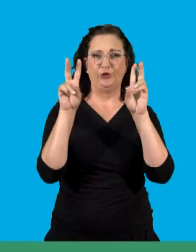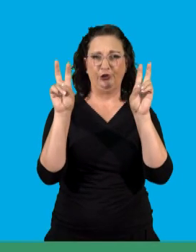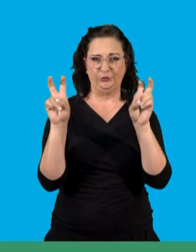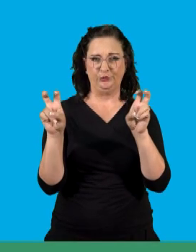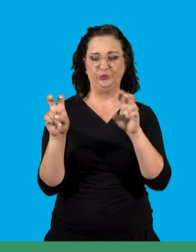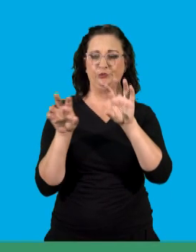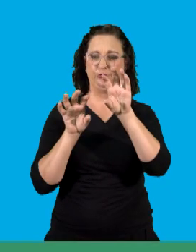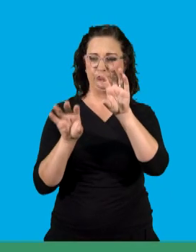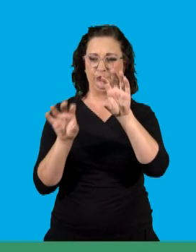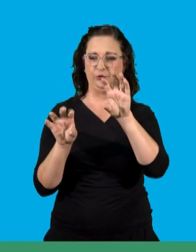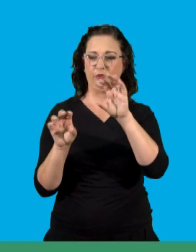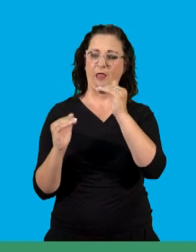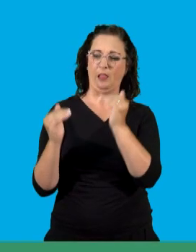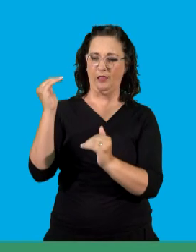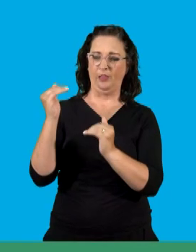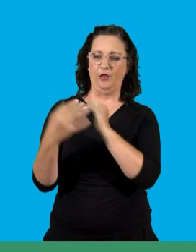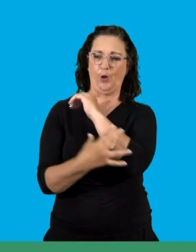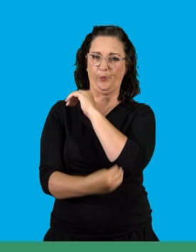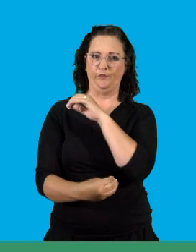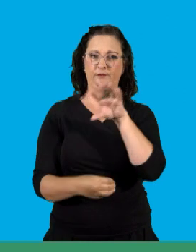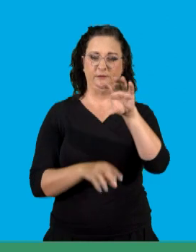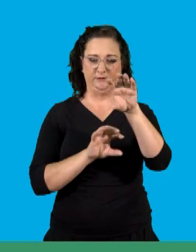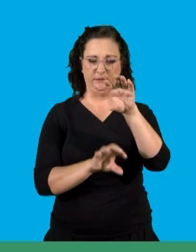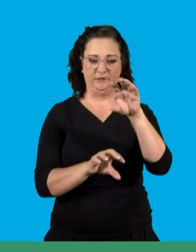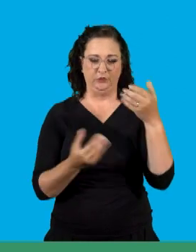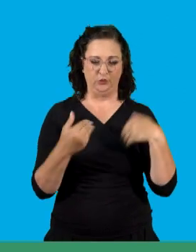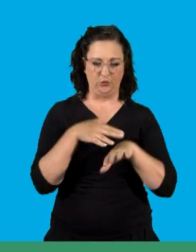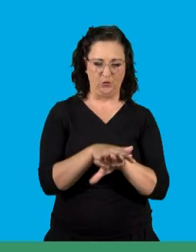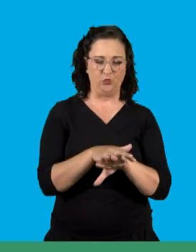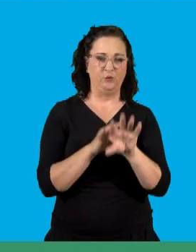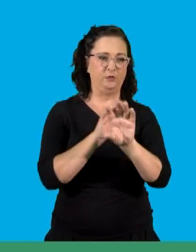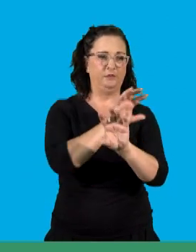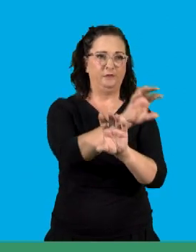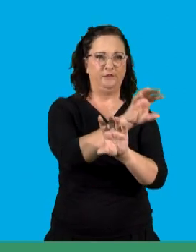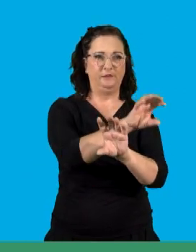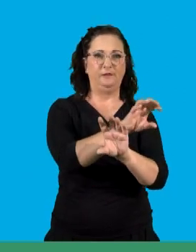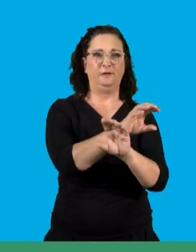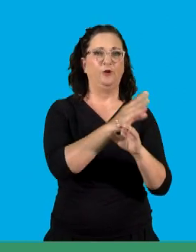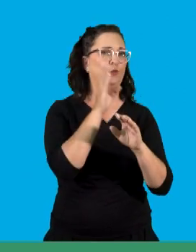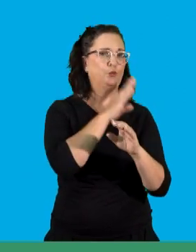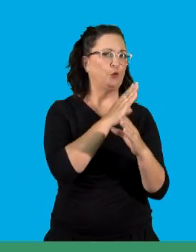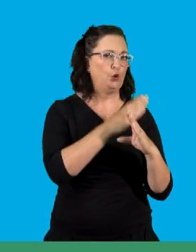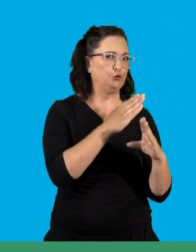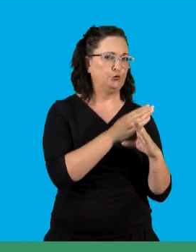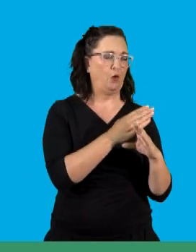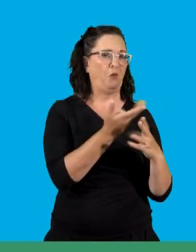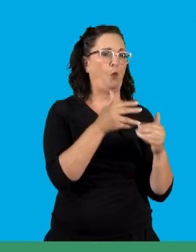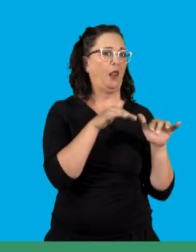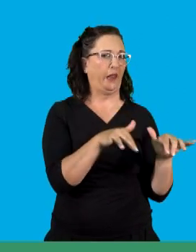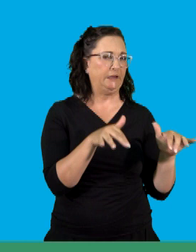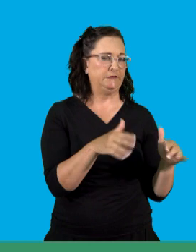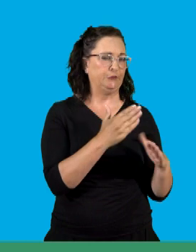inequality and poverty, and then inclusivity, and lastly, we unpacked unemployment and